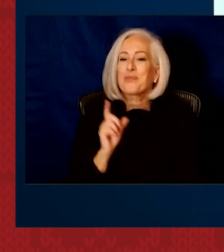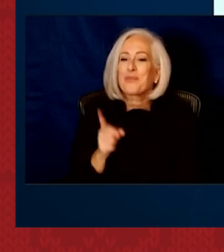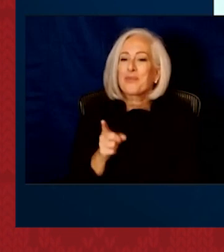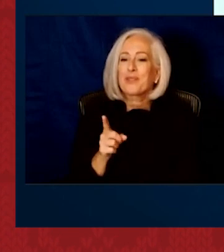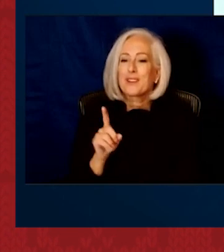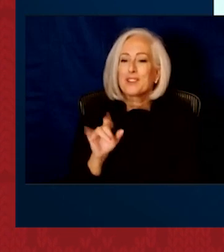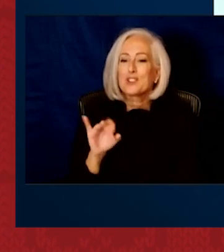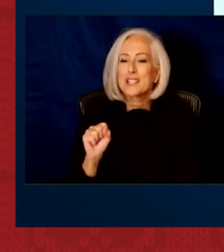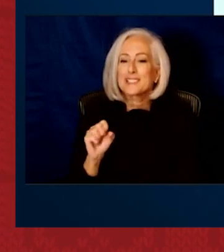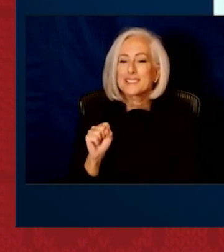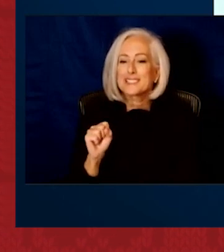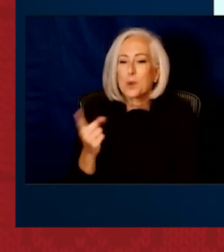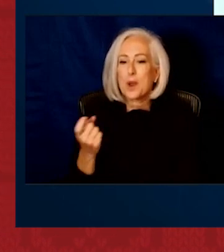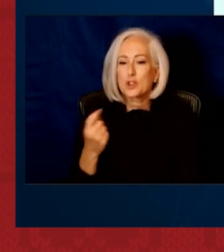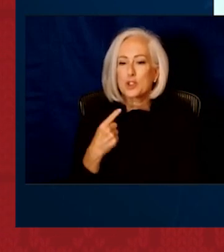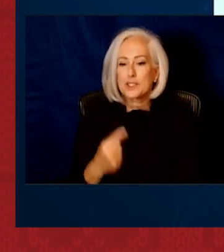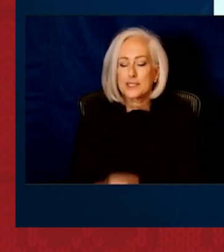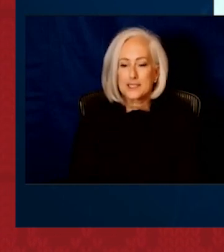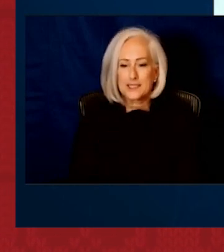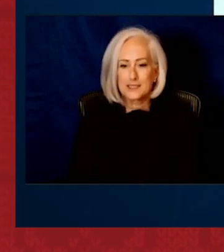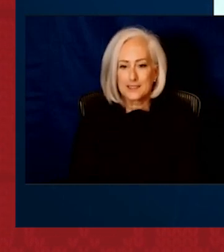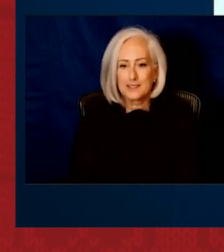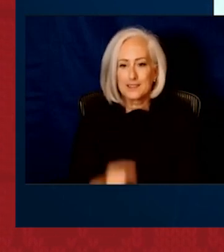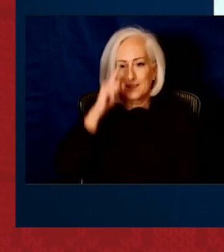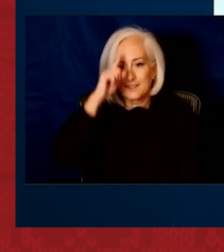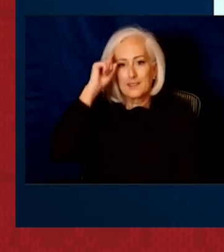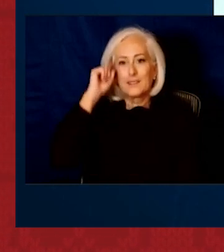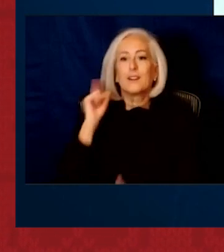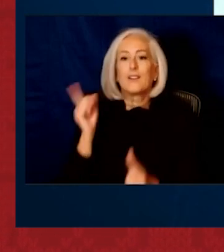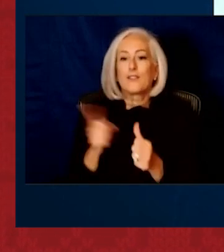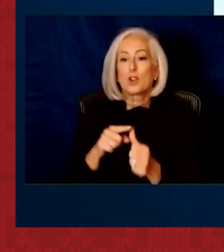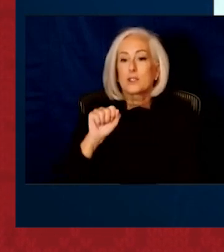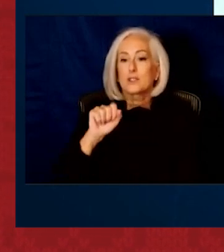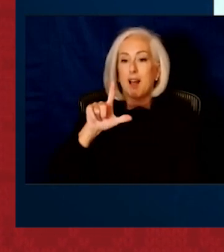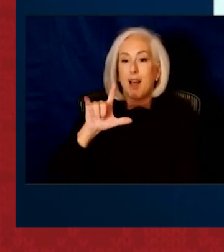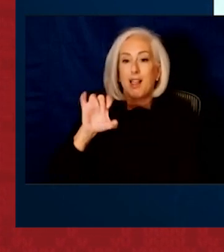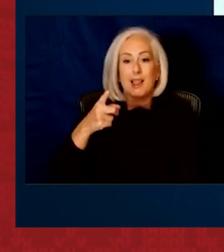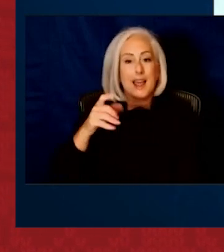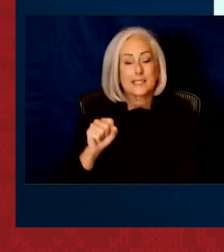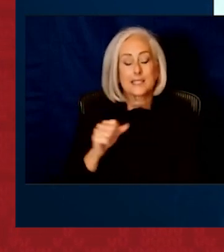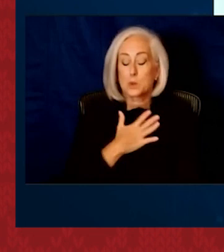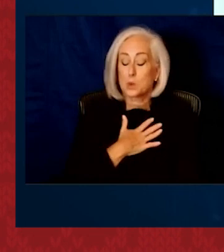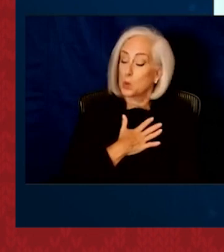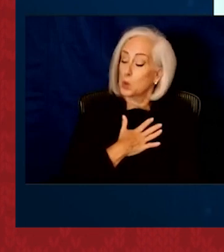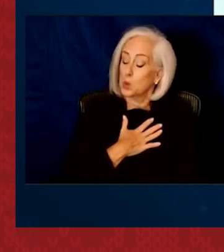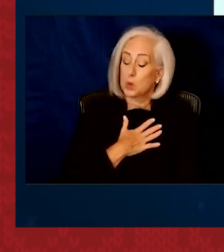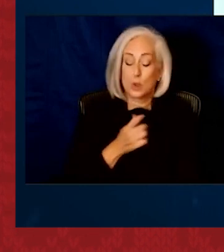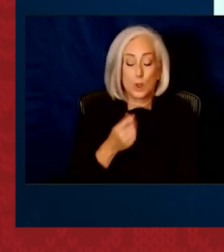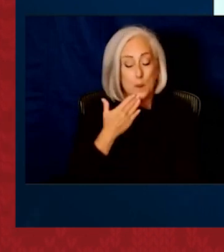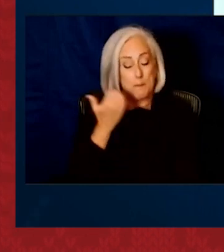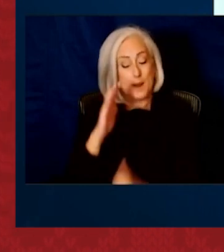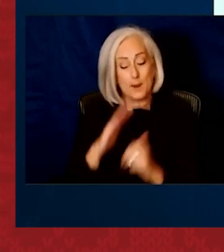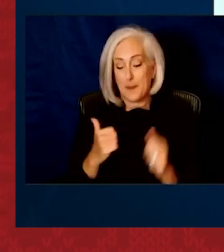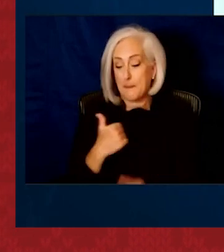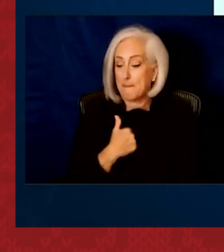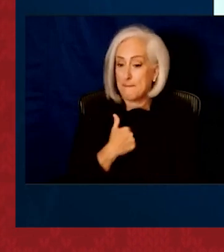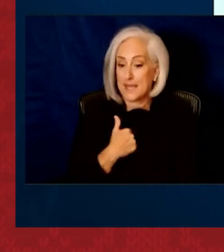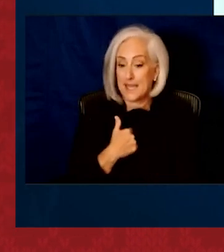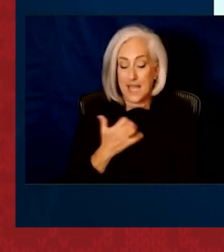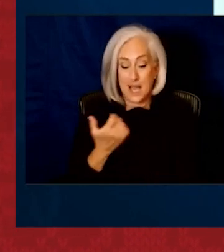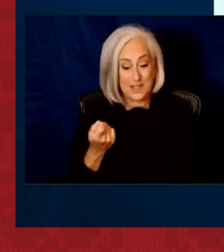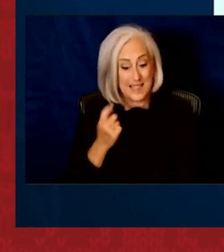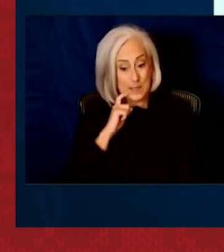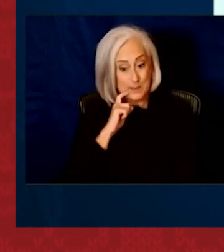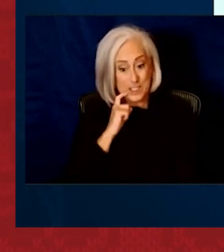Okay, so, first of all, Alexis, I have to say, like I said, better woman than me. I was kind of jealous that you got to go out there today, and now